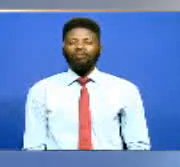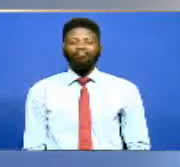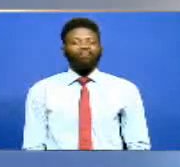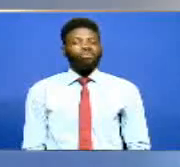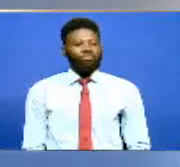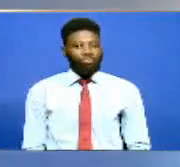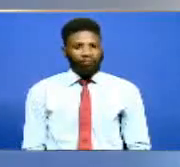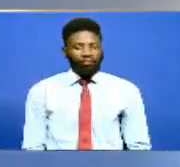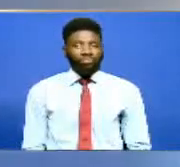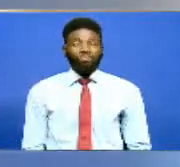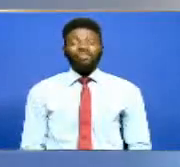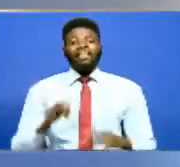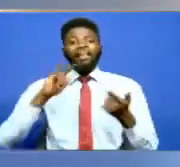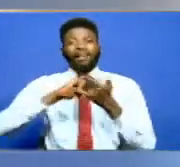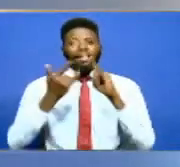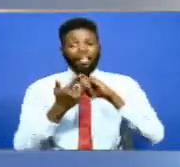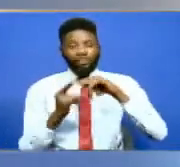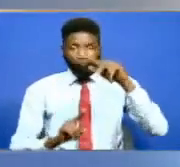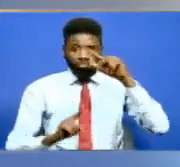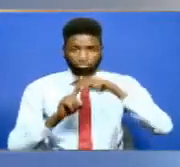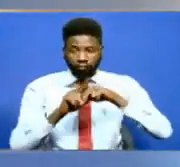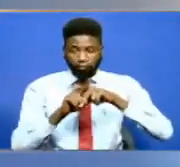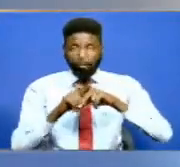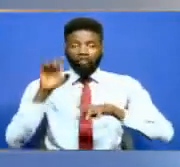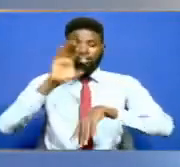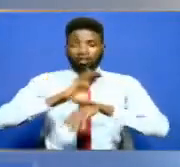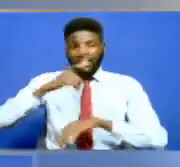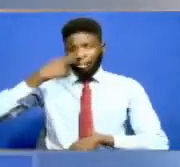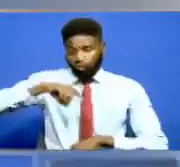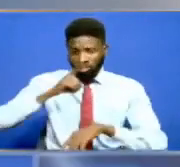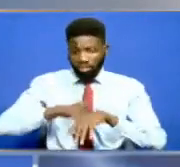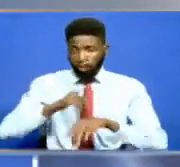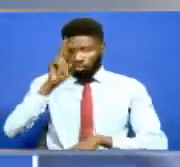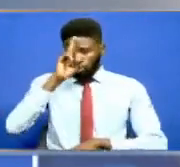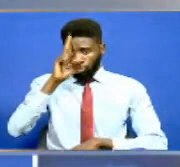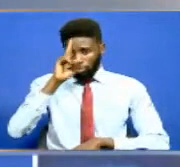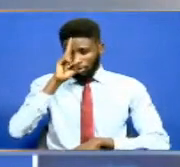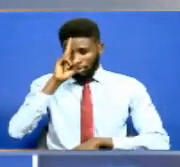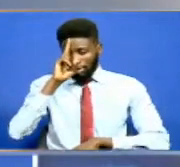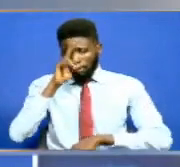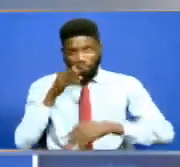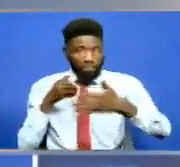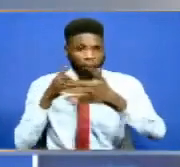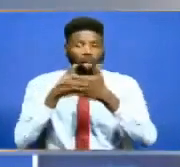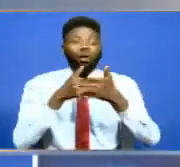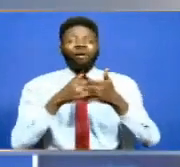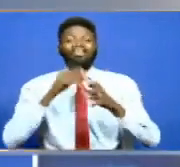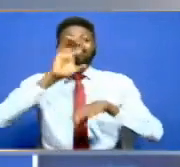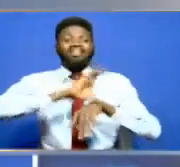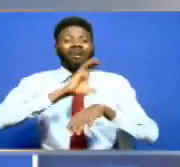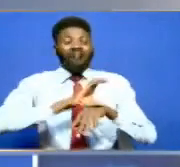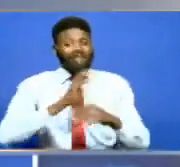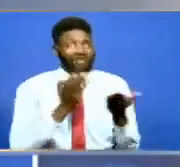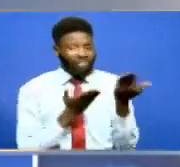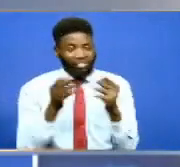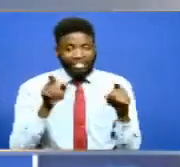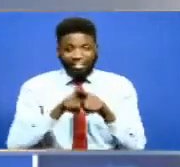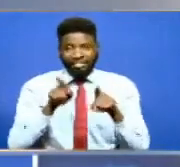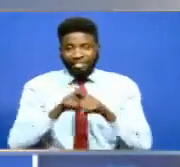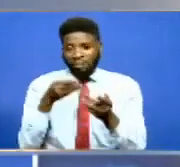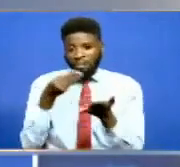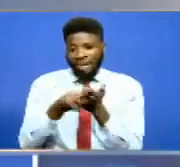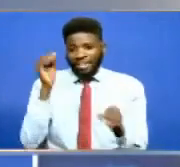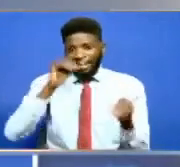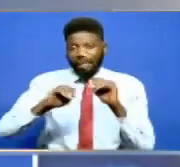And there was a drama at a church in Kitui when police interrupted a church service cum fundraiser and ordered the